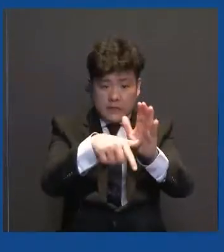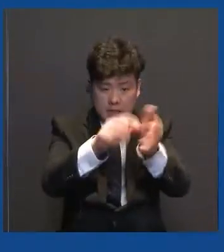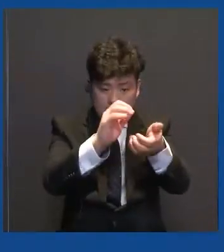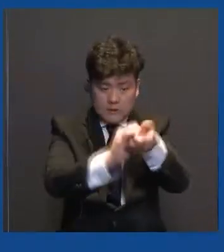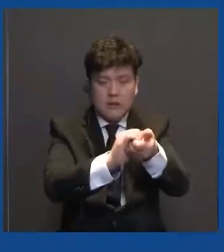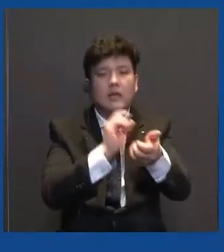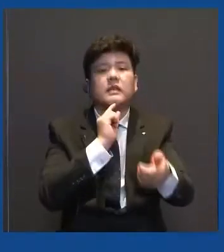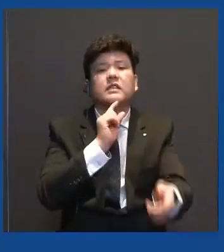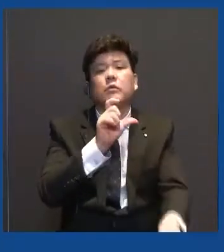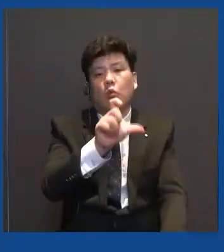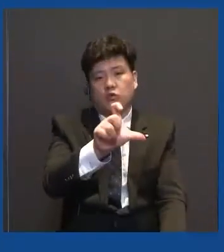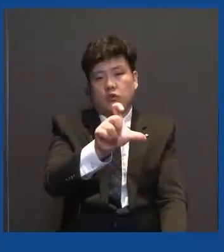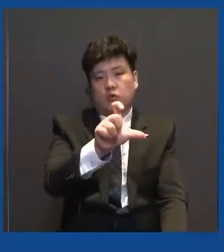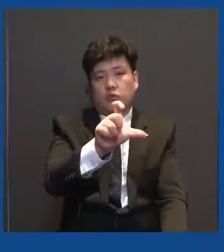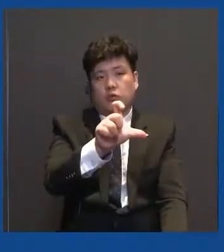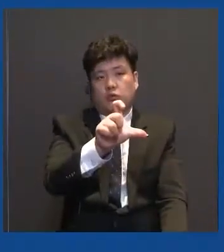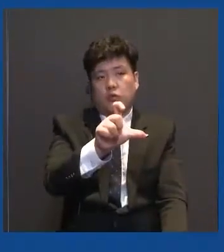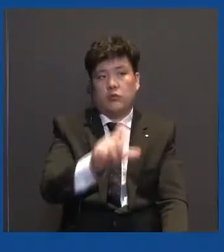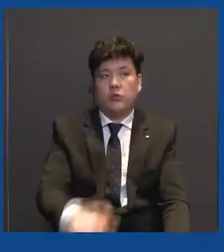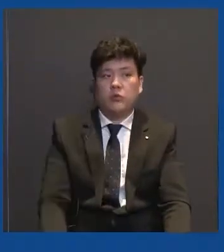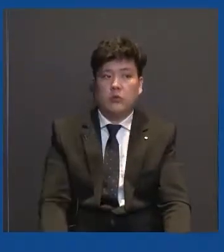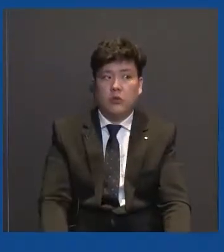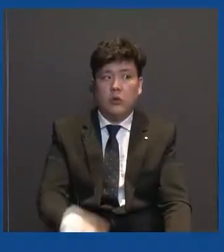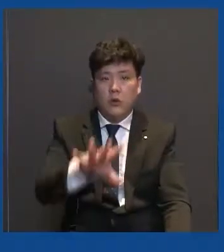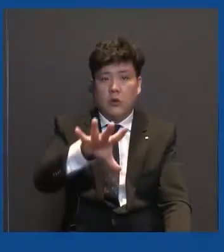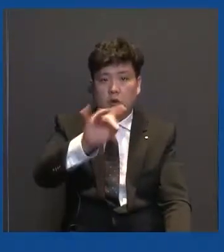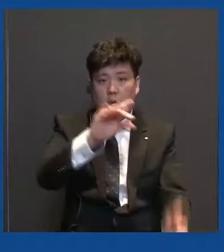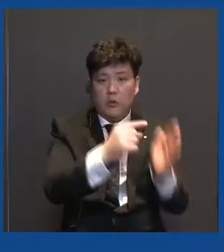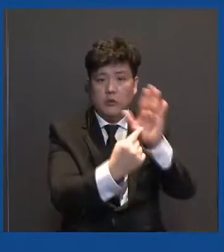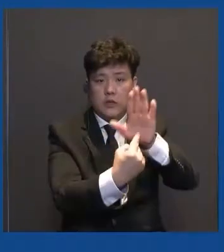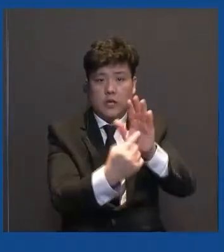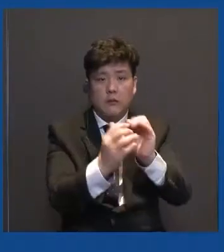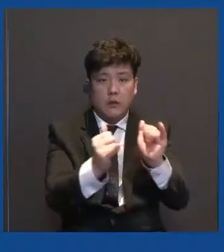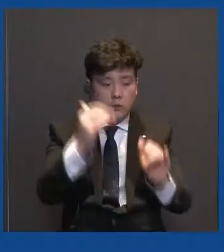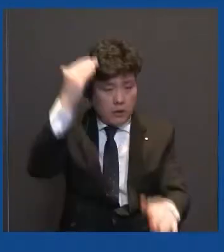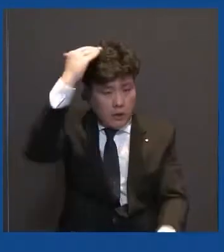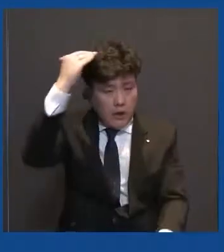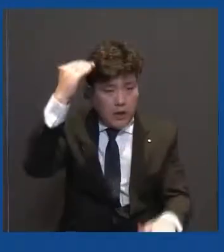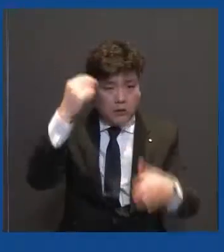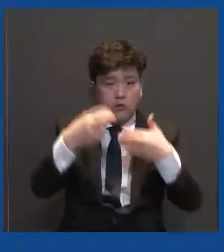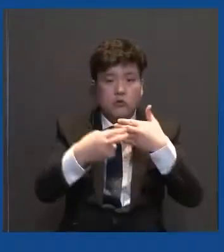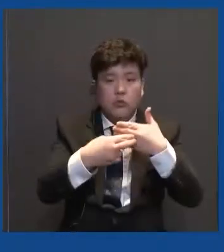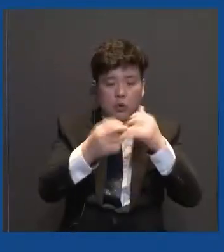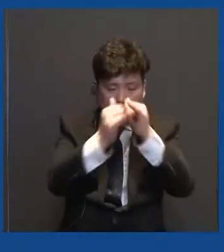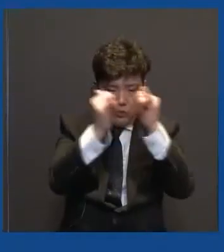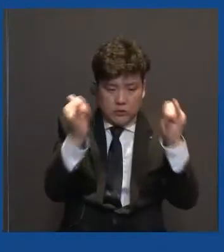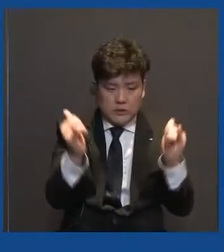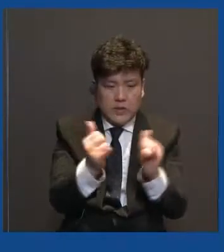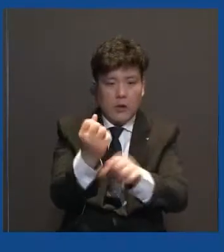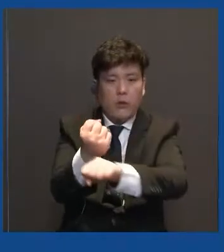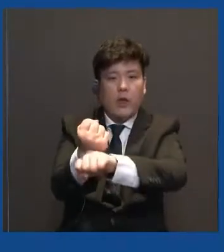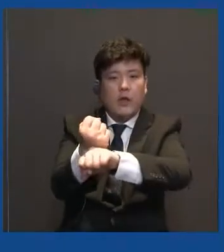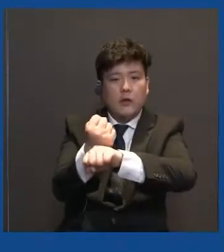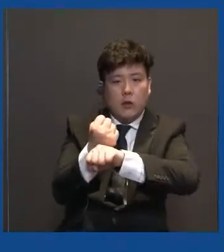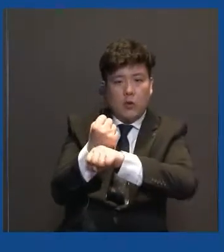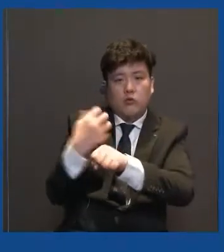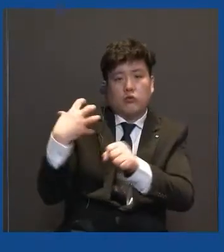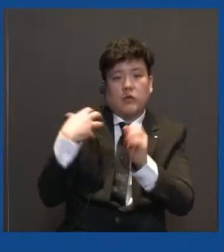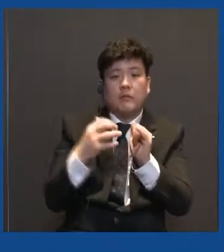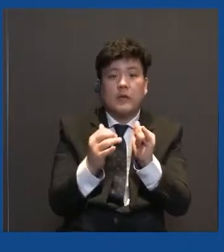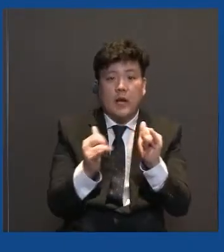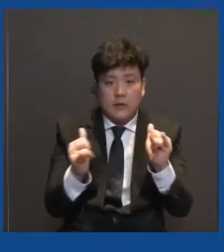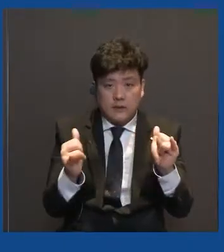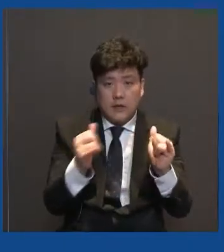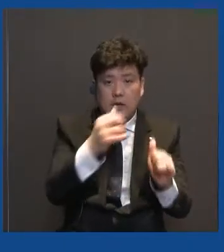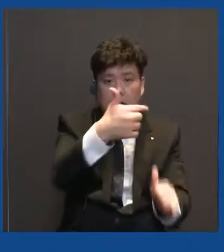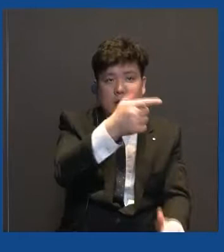each presentation will last about 15 minutes. And the first speaker is from KIHASA, who